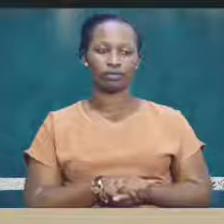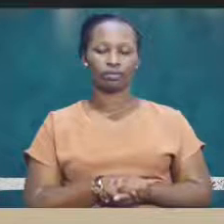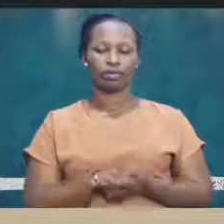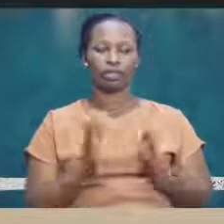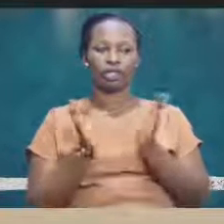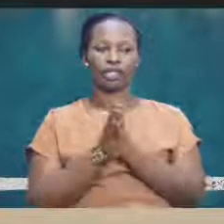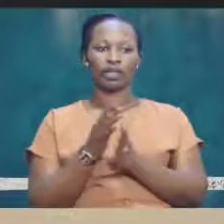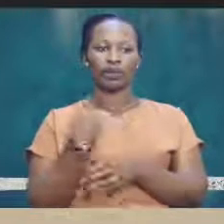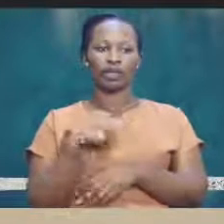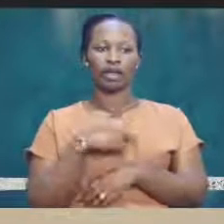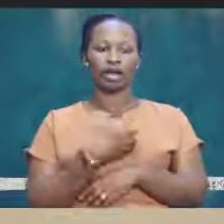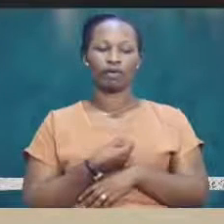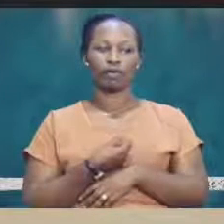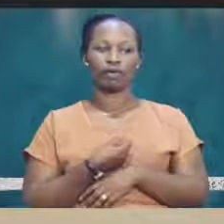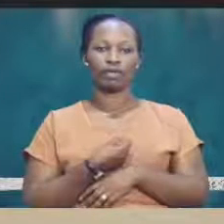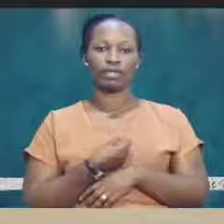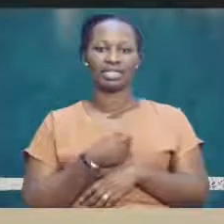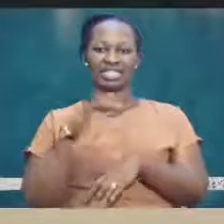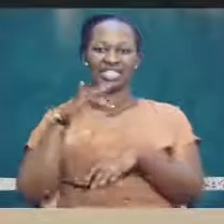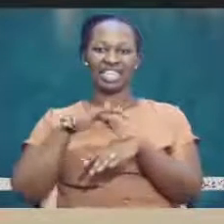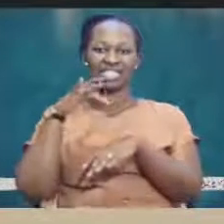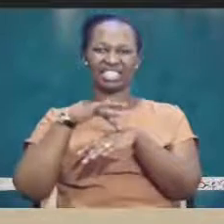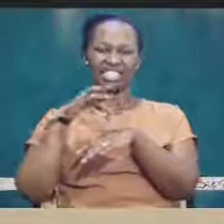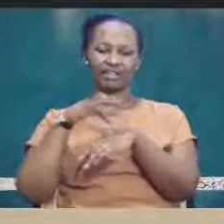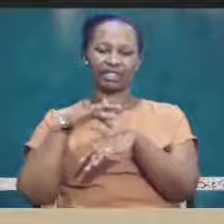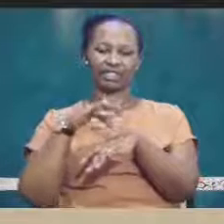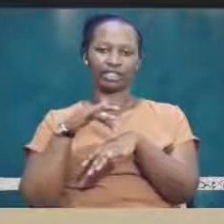we also have sensitivity,